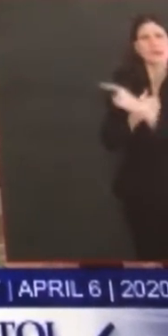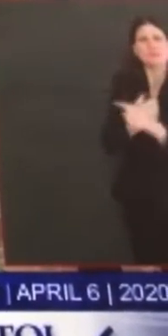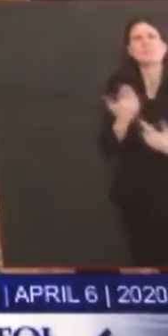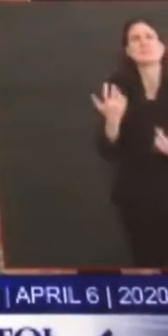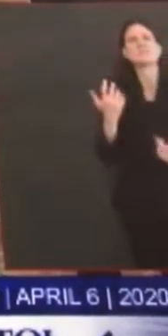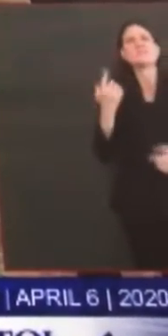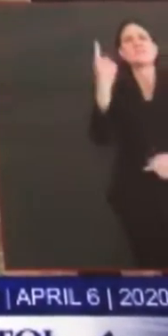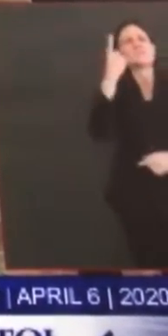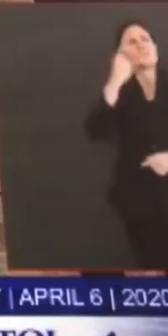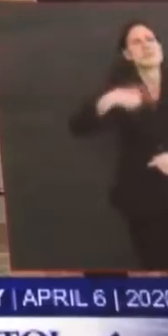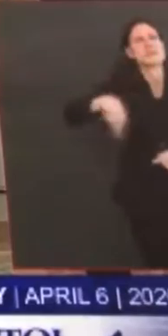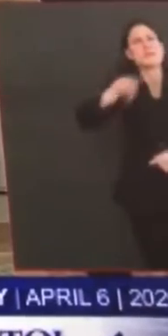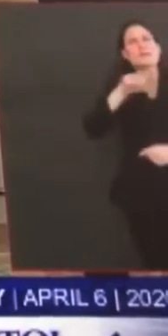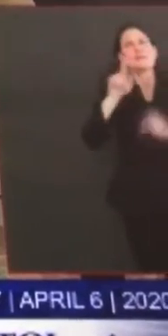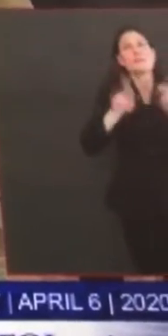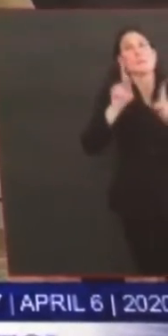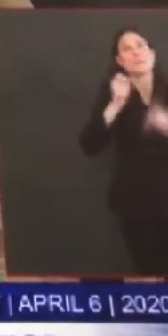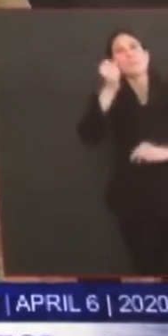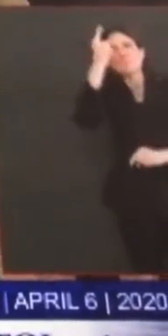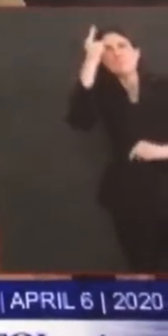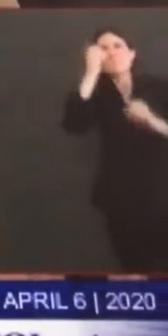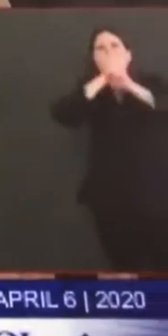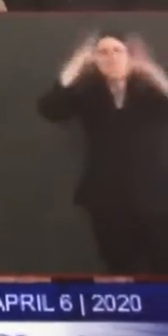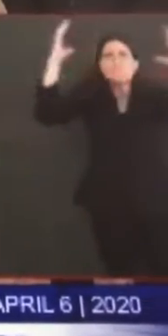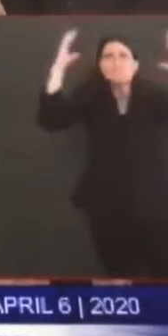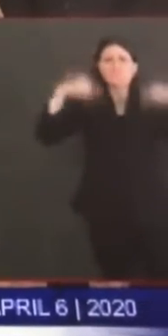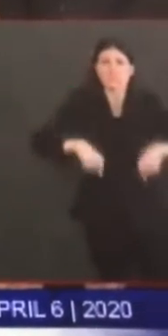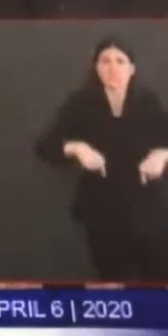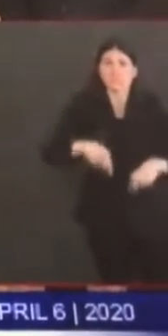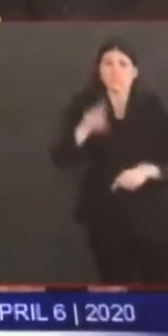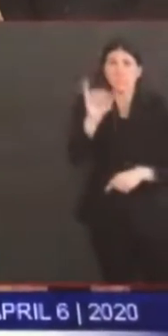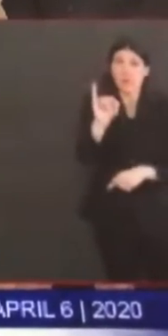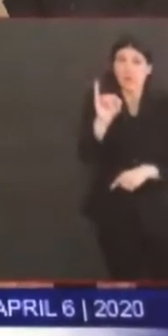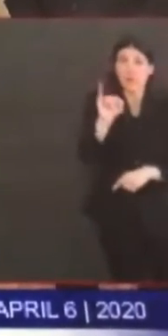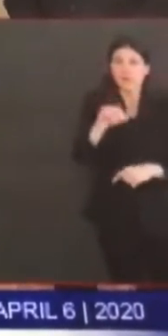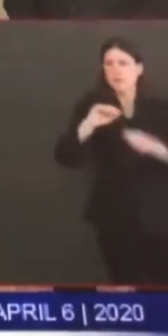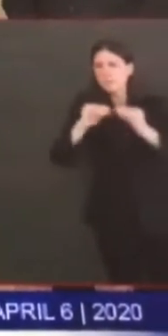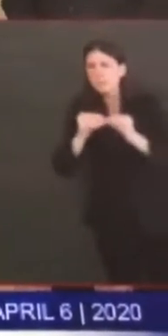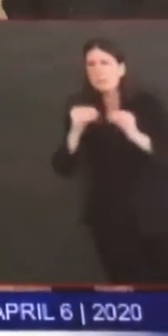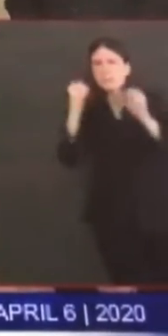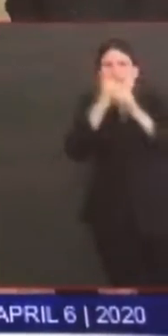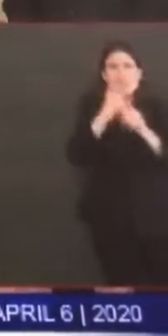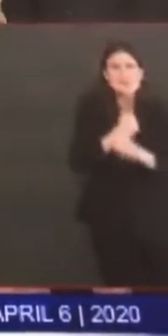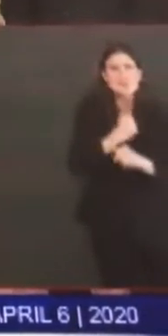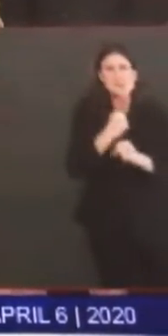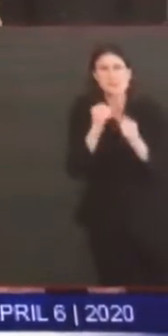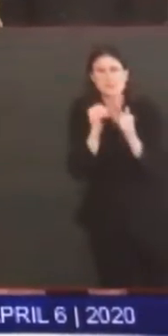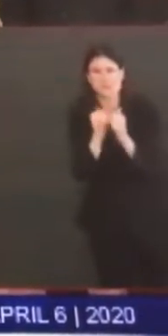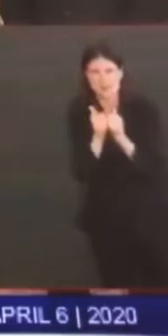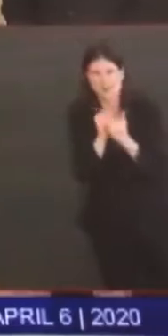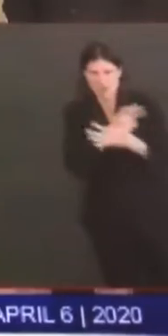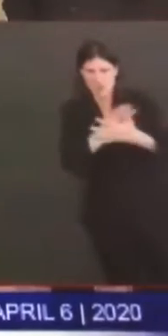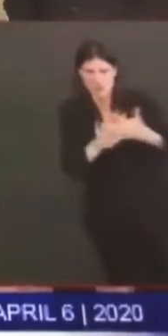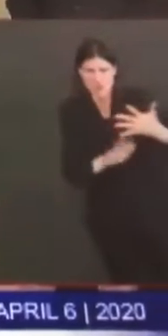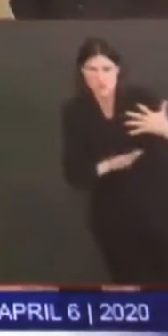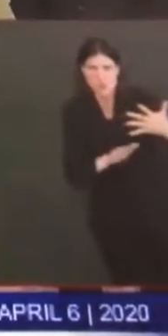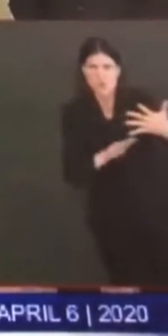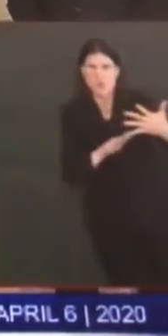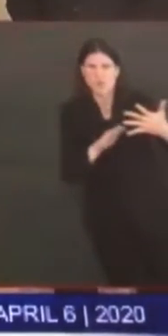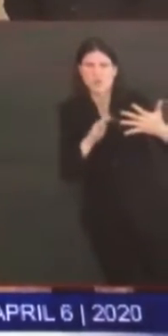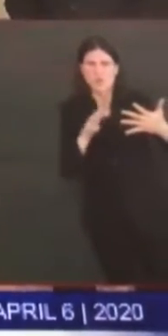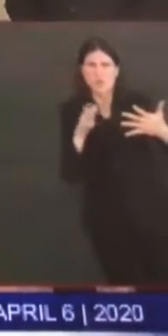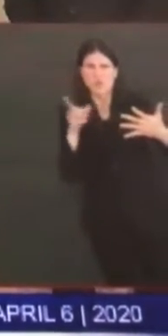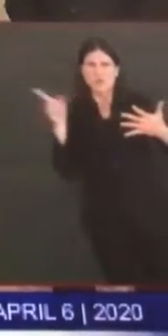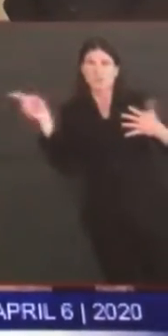are developing our own model here in Rhode Island. The folks in the Department of Health, some fantastic